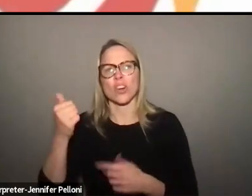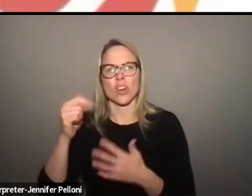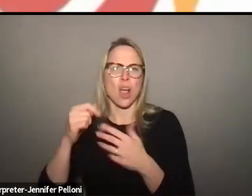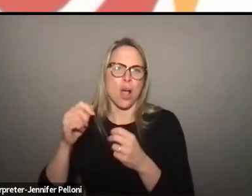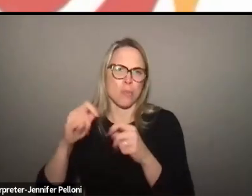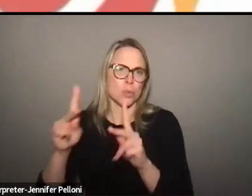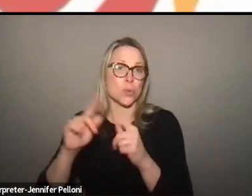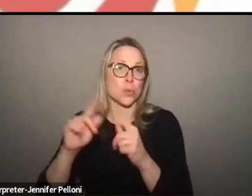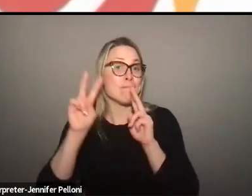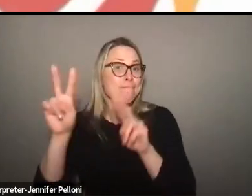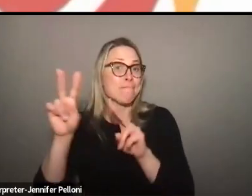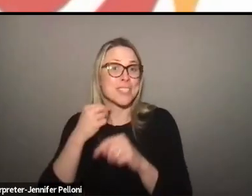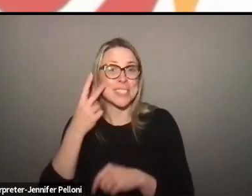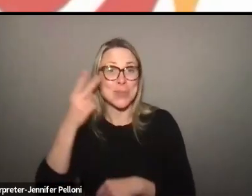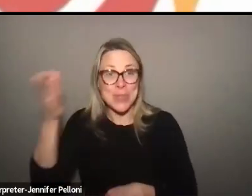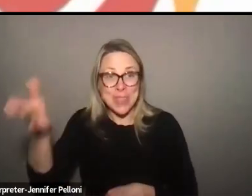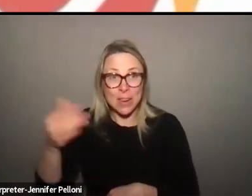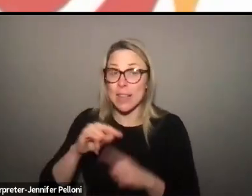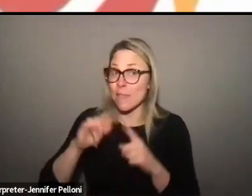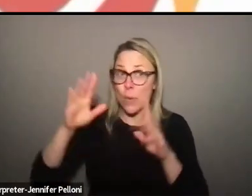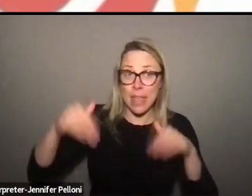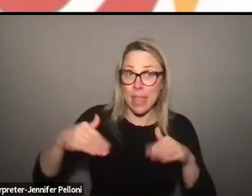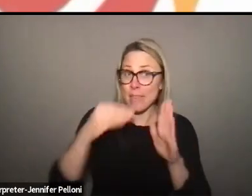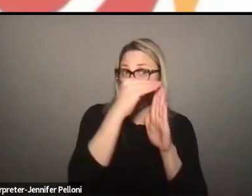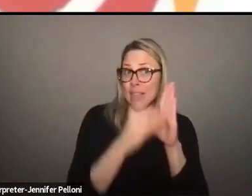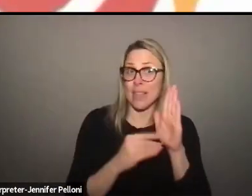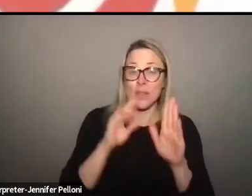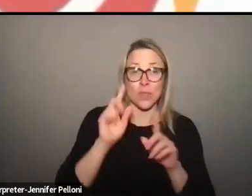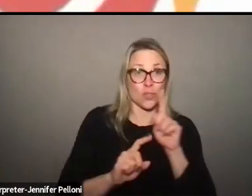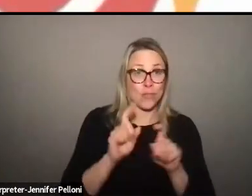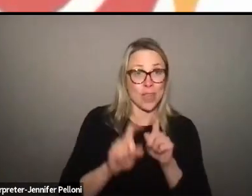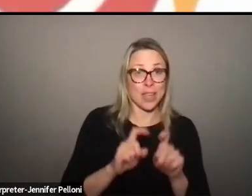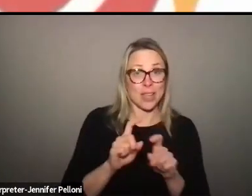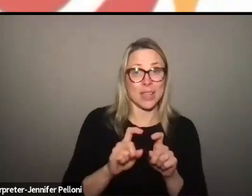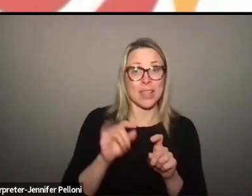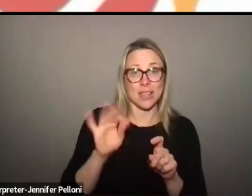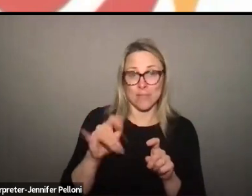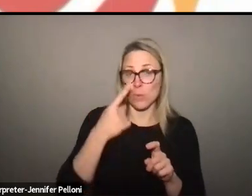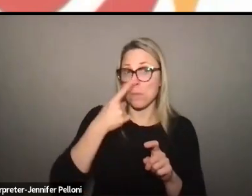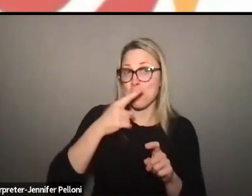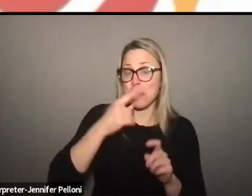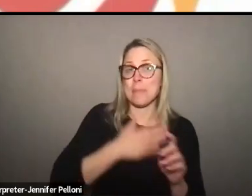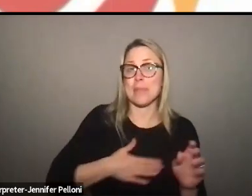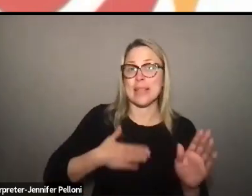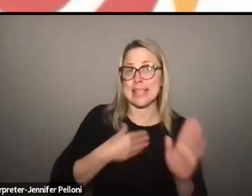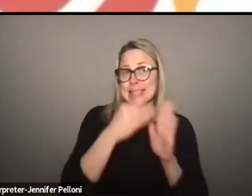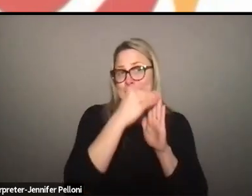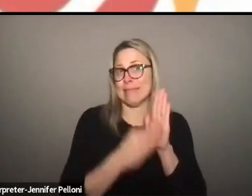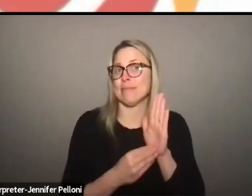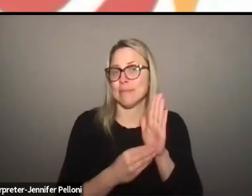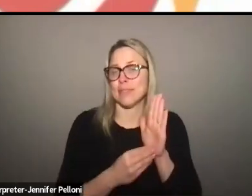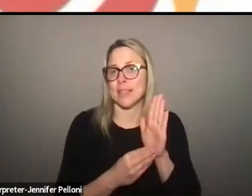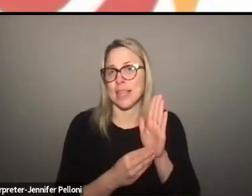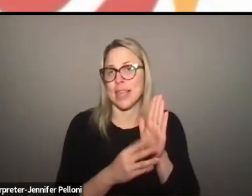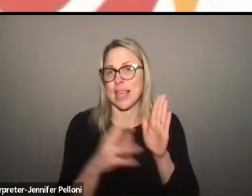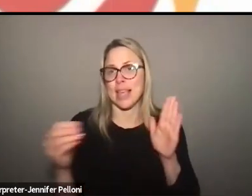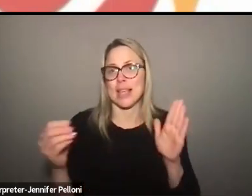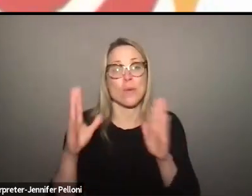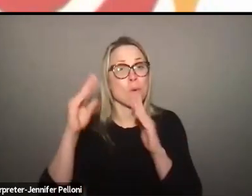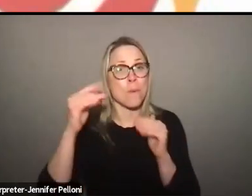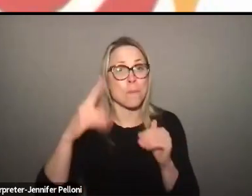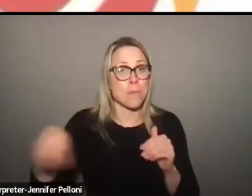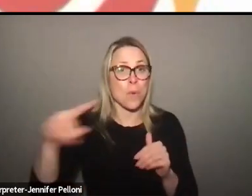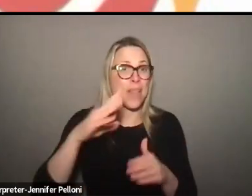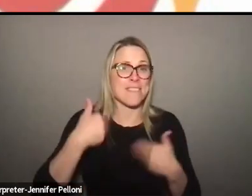We hope to see you then. If you have not completed the survey, if you can please complete that. And hope